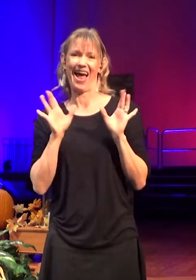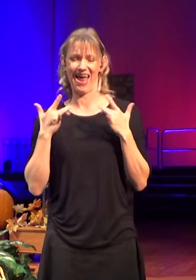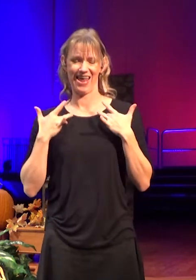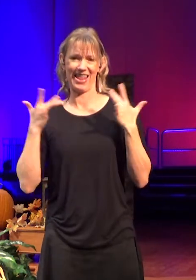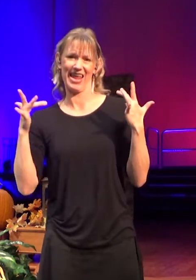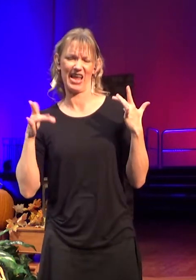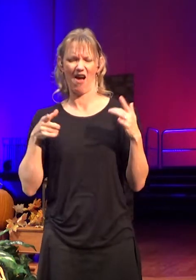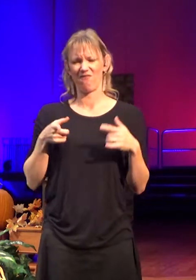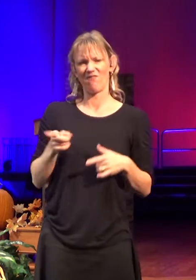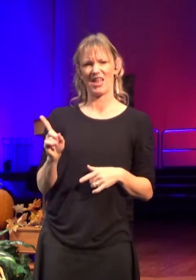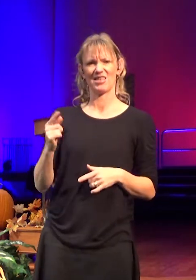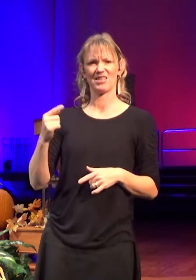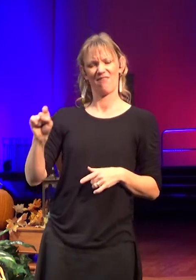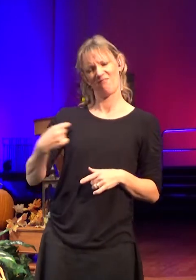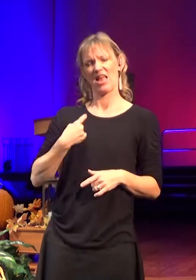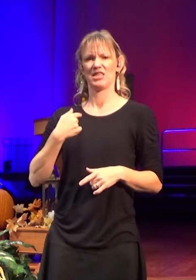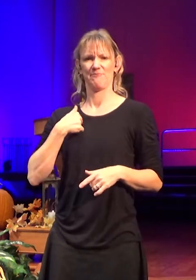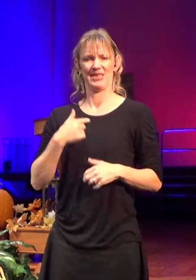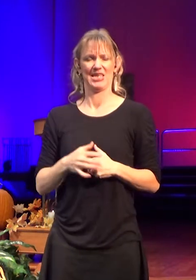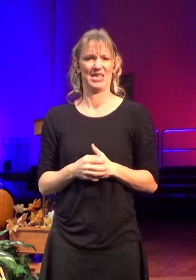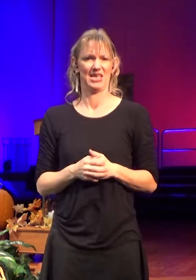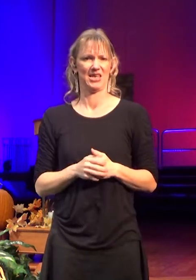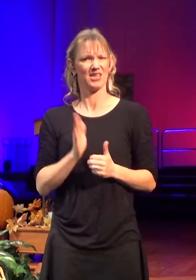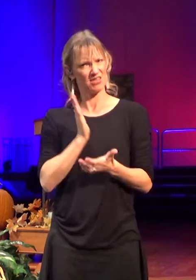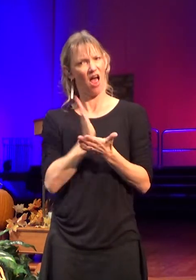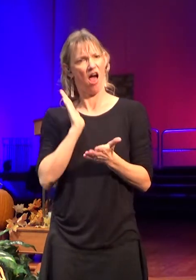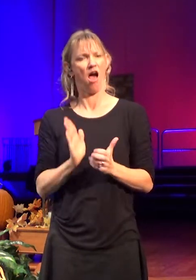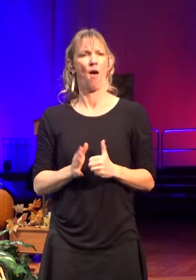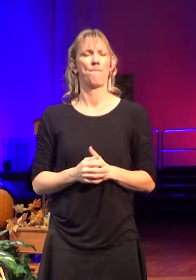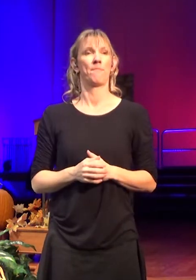Your shining offends me.